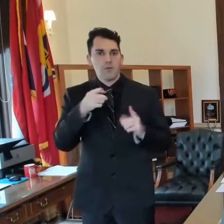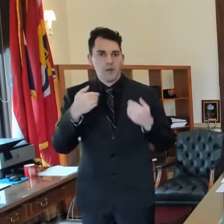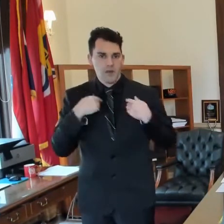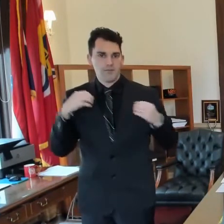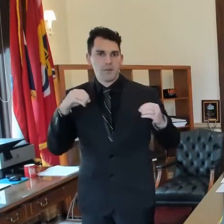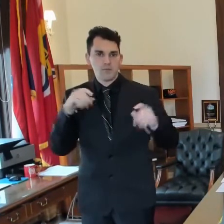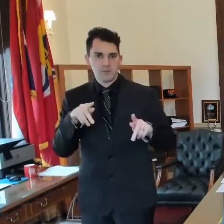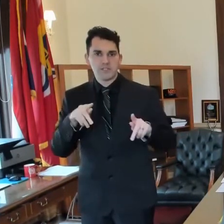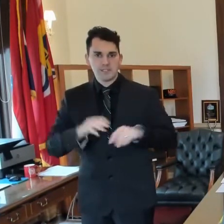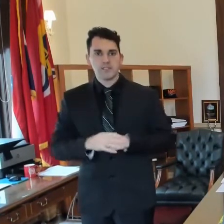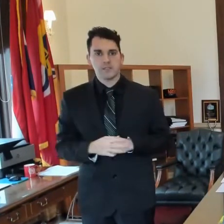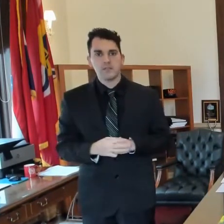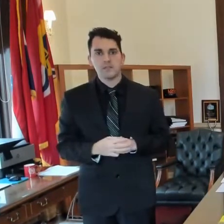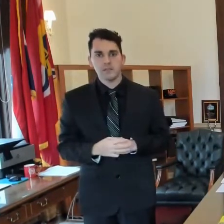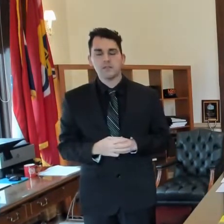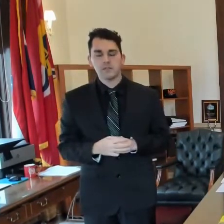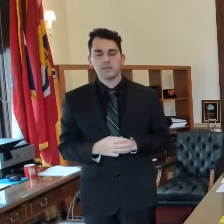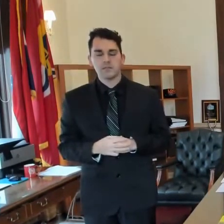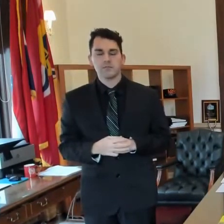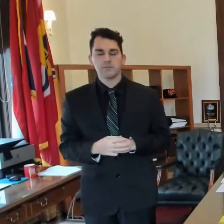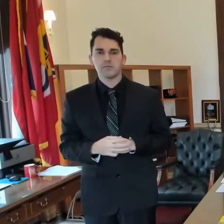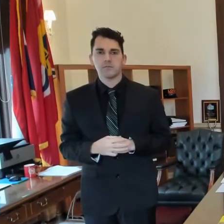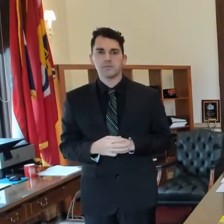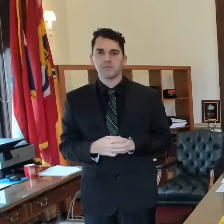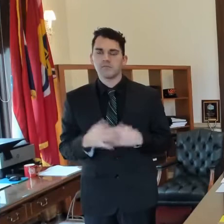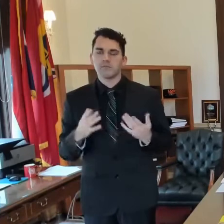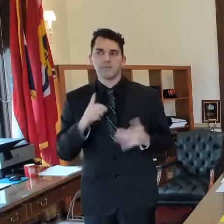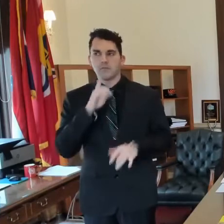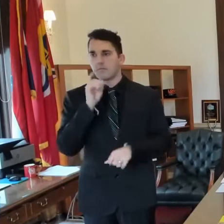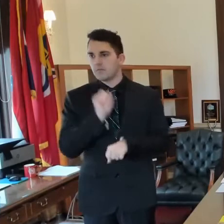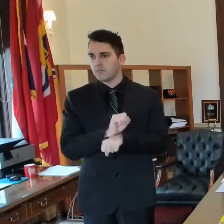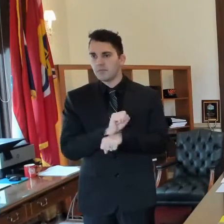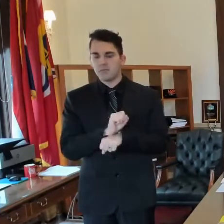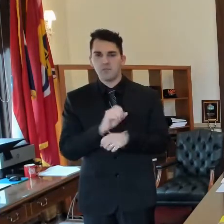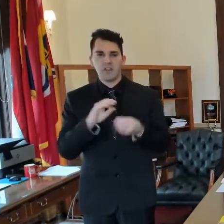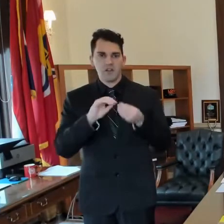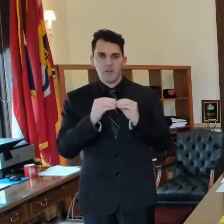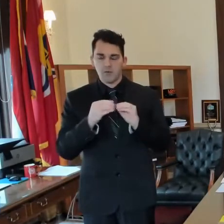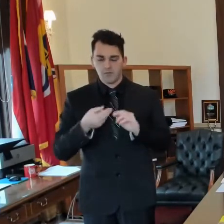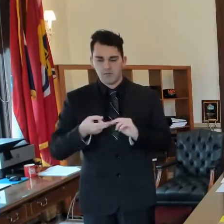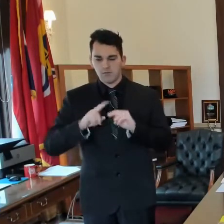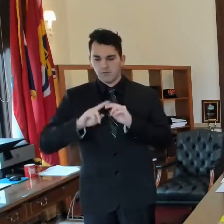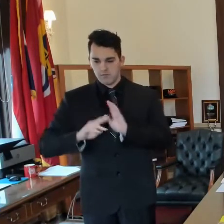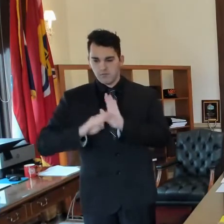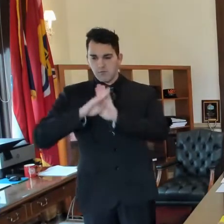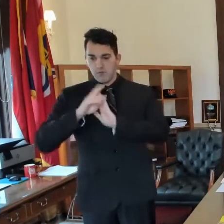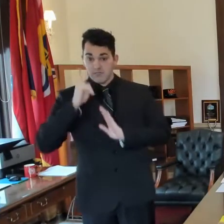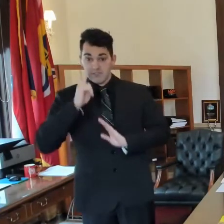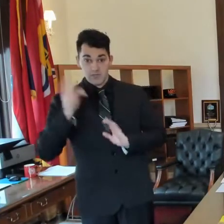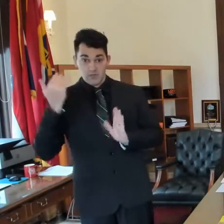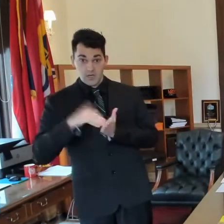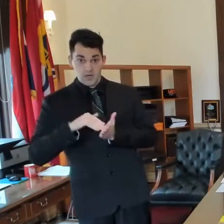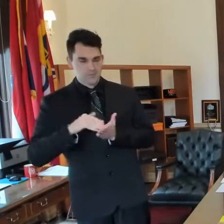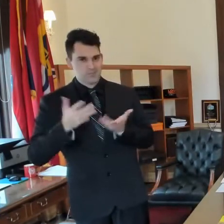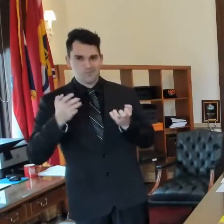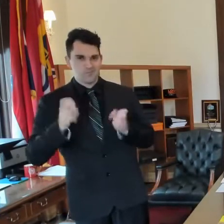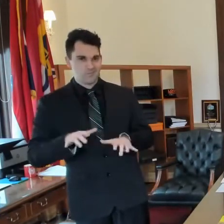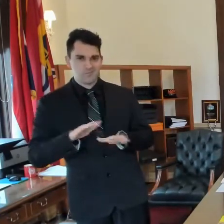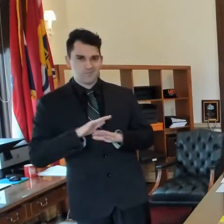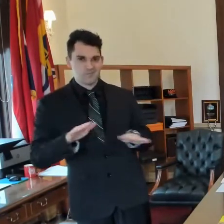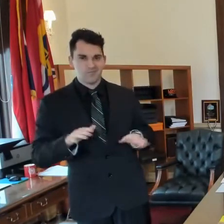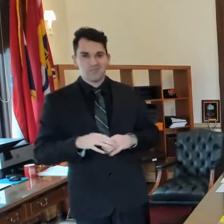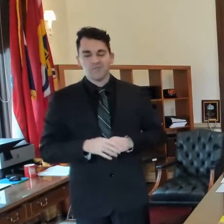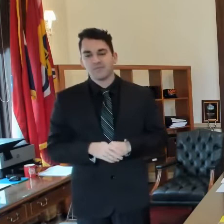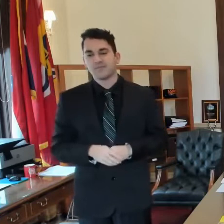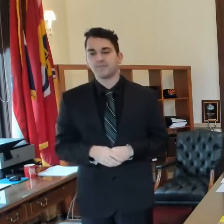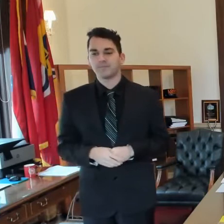do that, because we sure don't want to see these numbers going back up. So